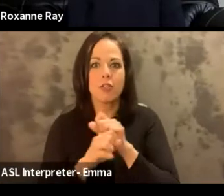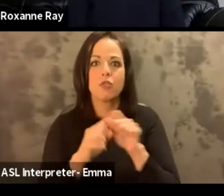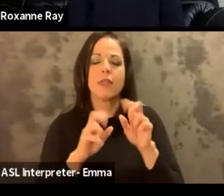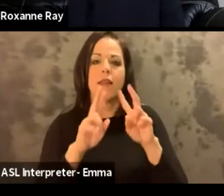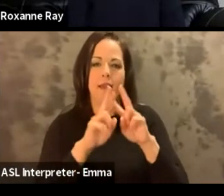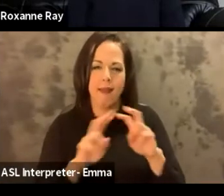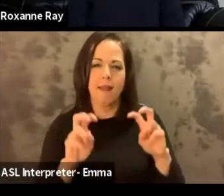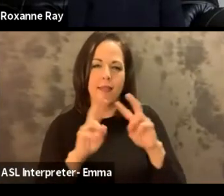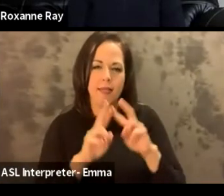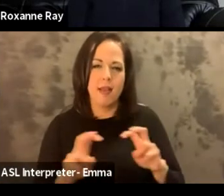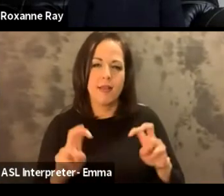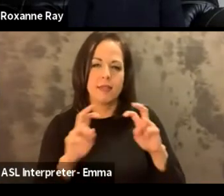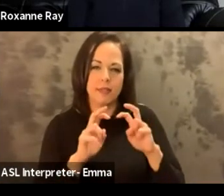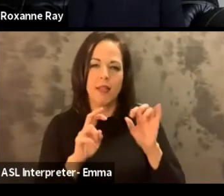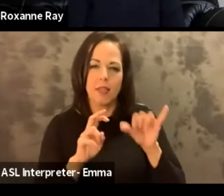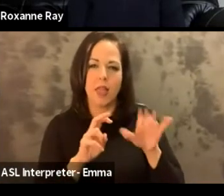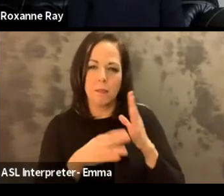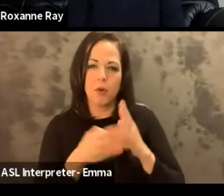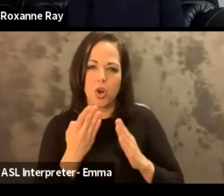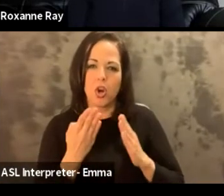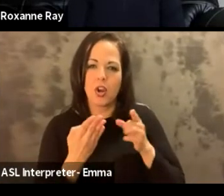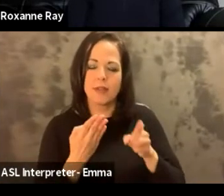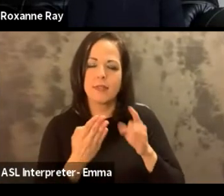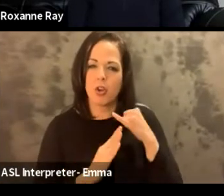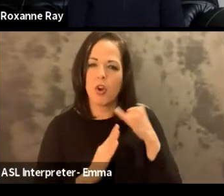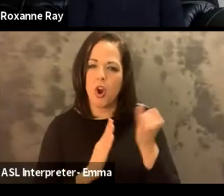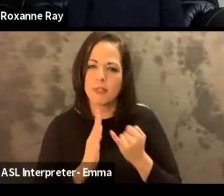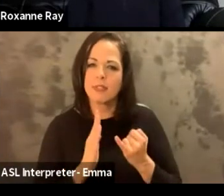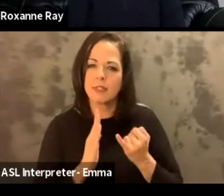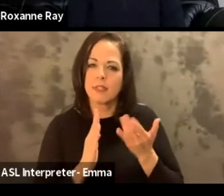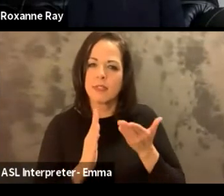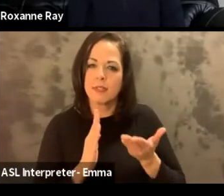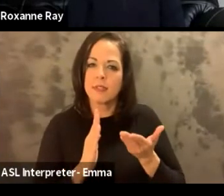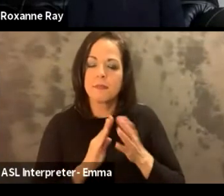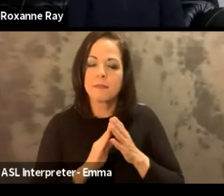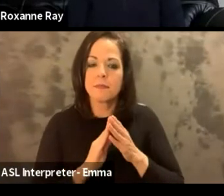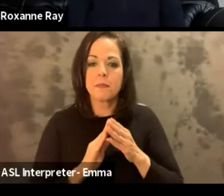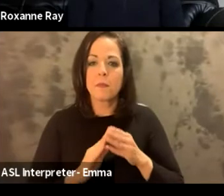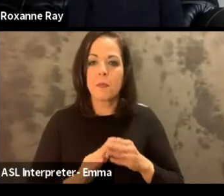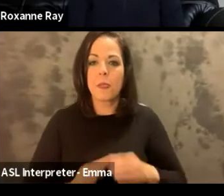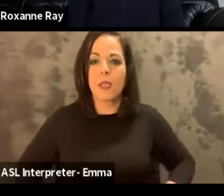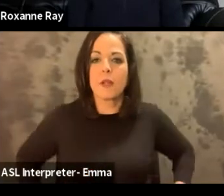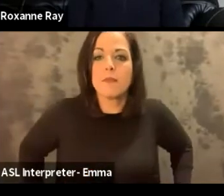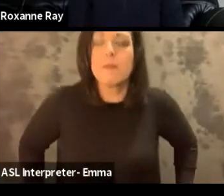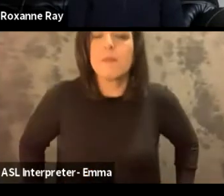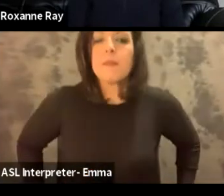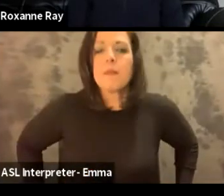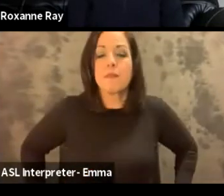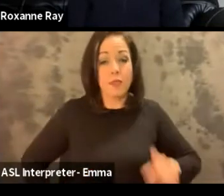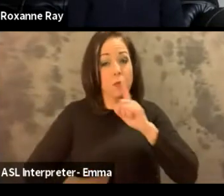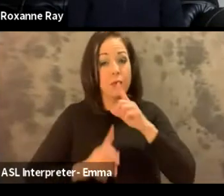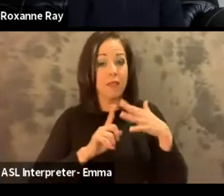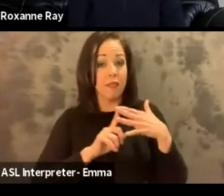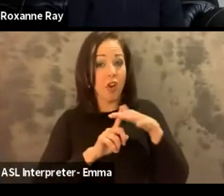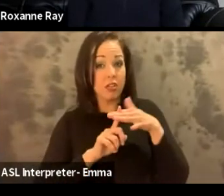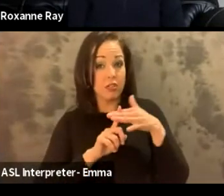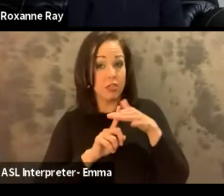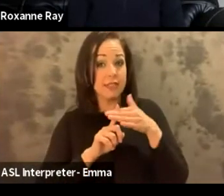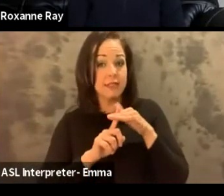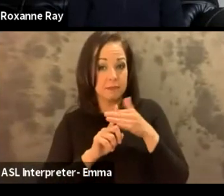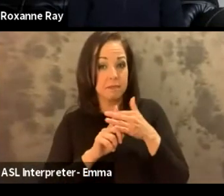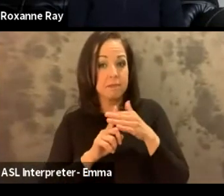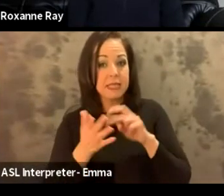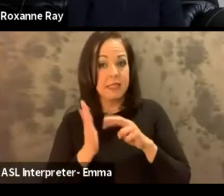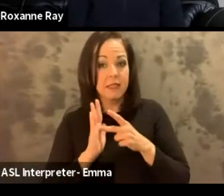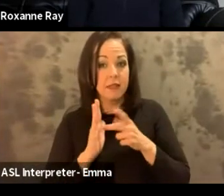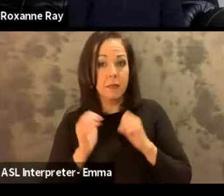analyzing the artistic and contextual meaning of the performances.